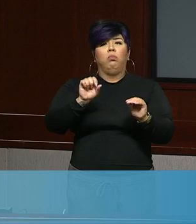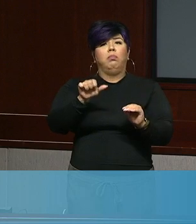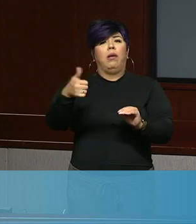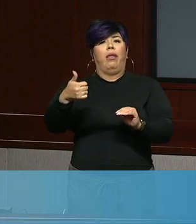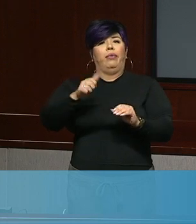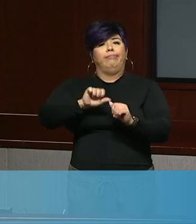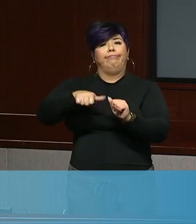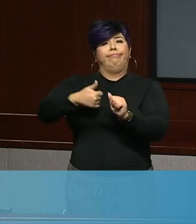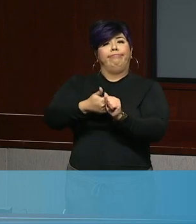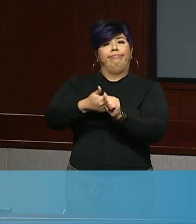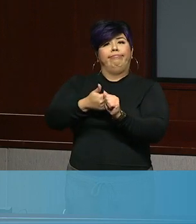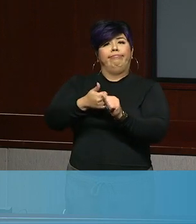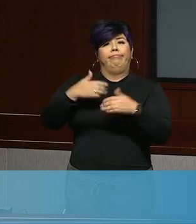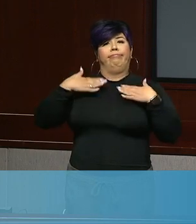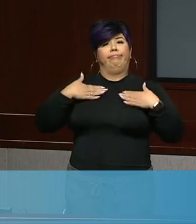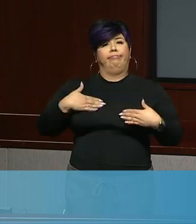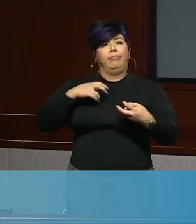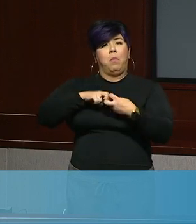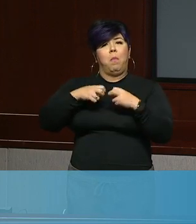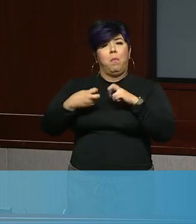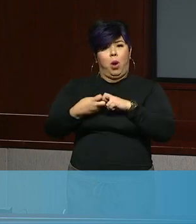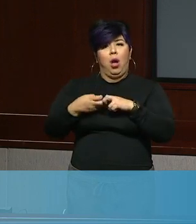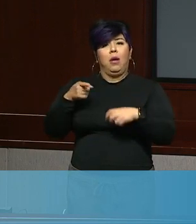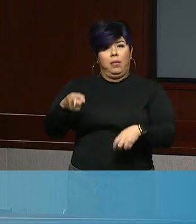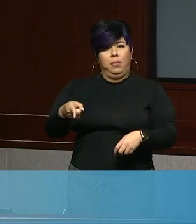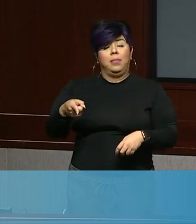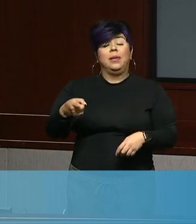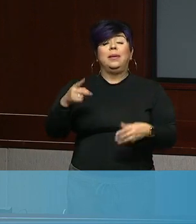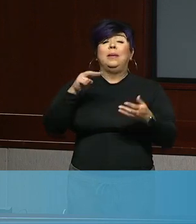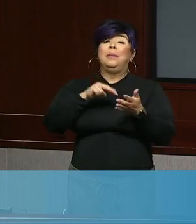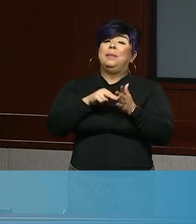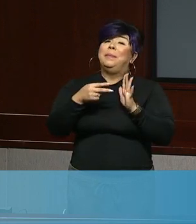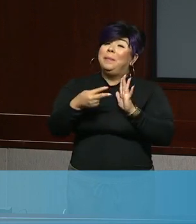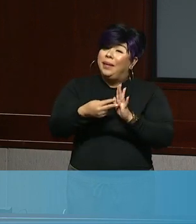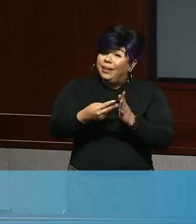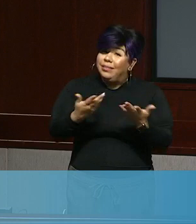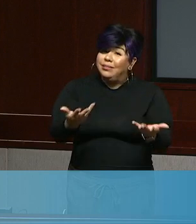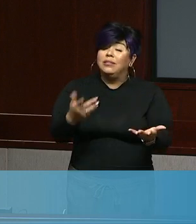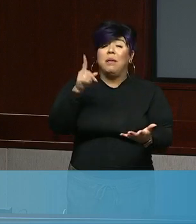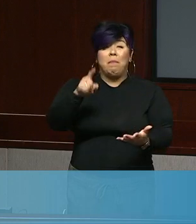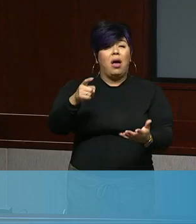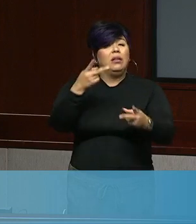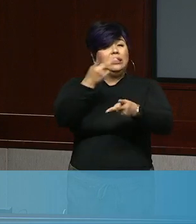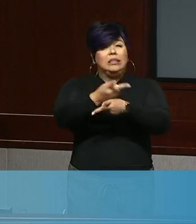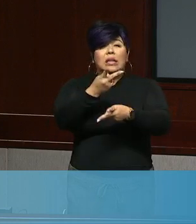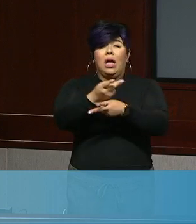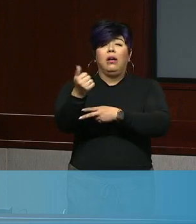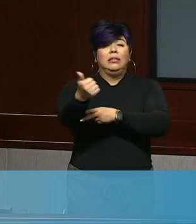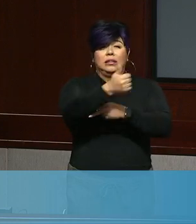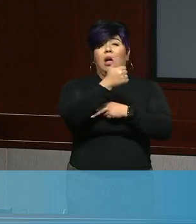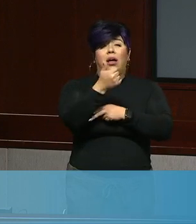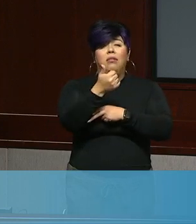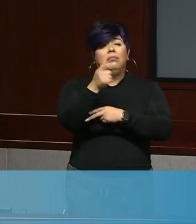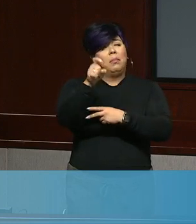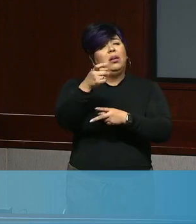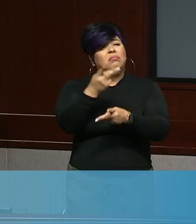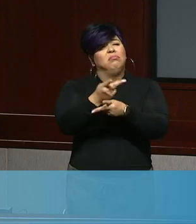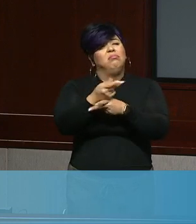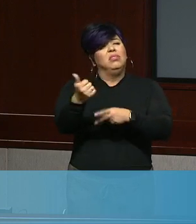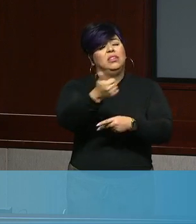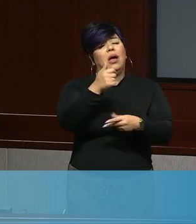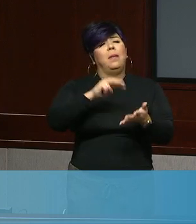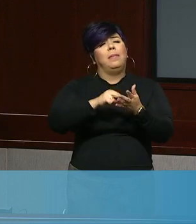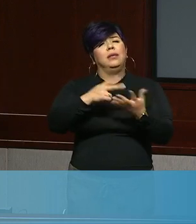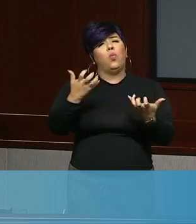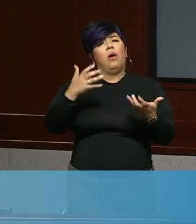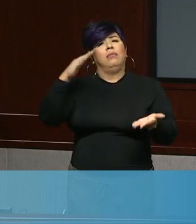health conditions. This statistics demonstrates the need to keep ourselves as healthy as possible to significantly decrease the